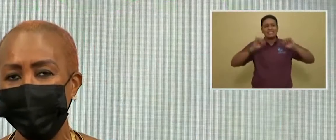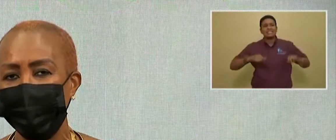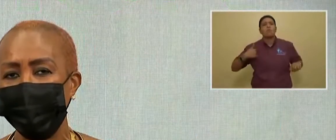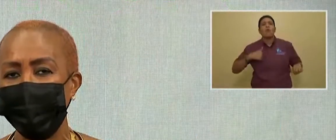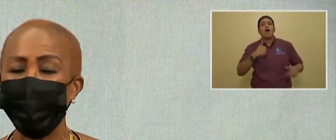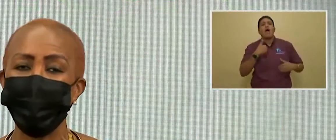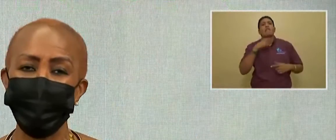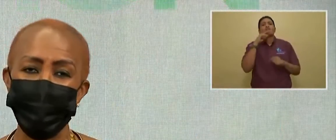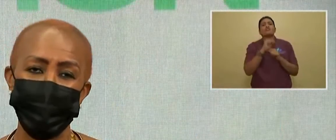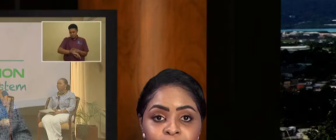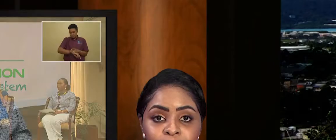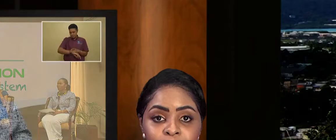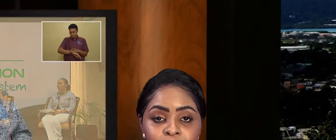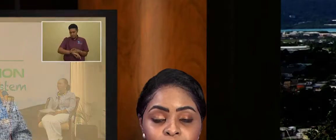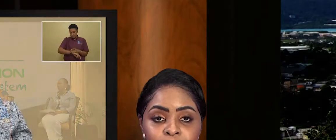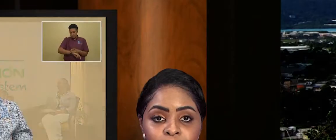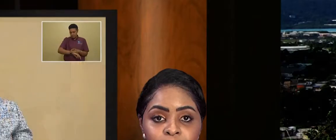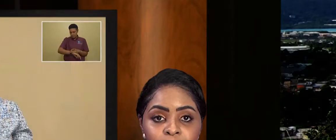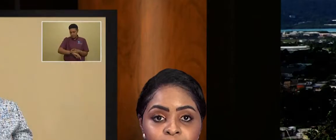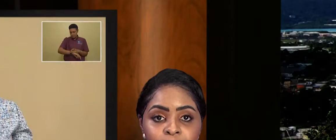a responsibility to do so.